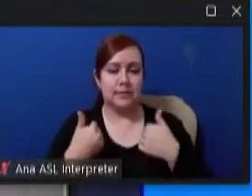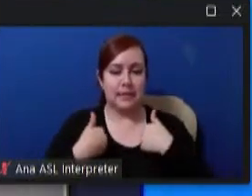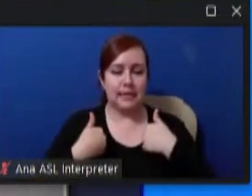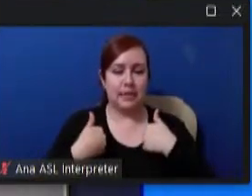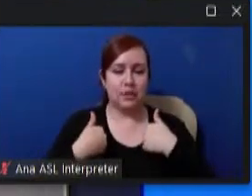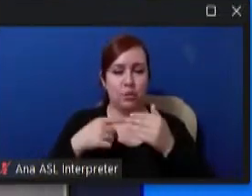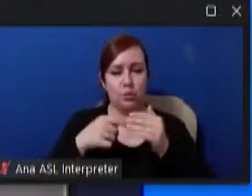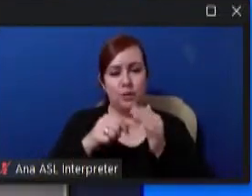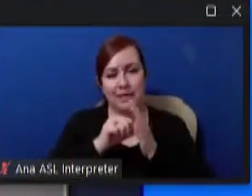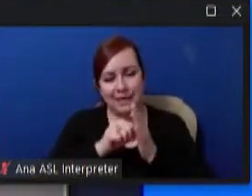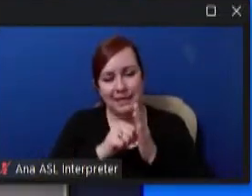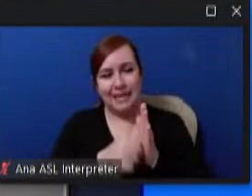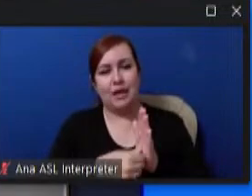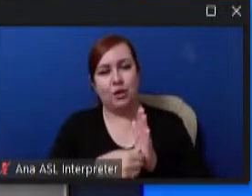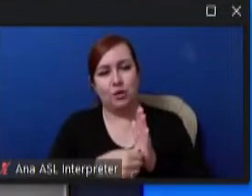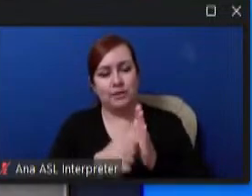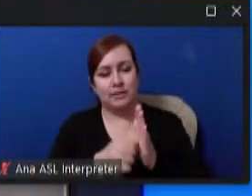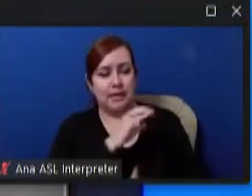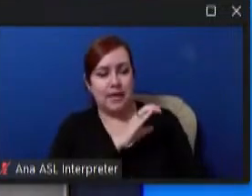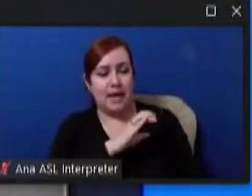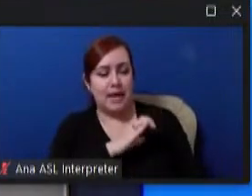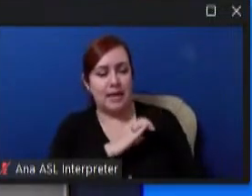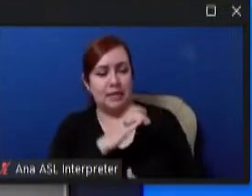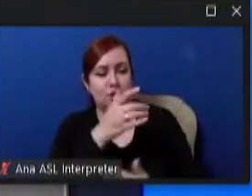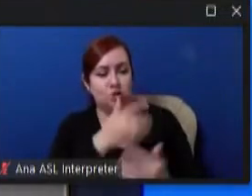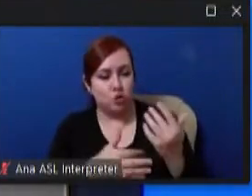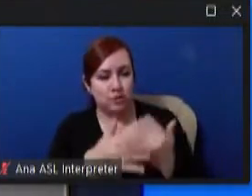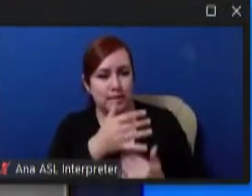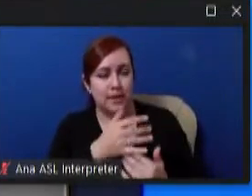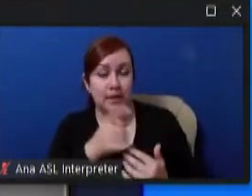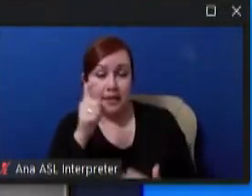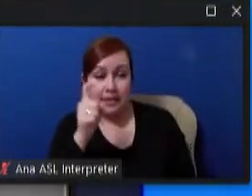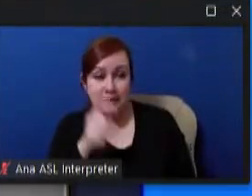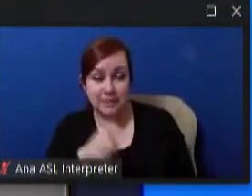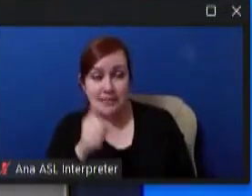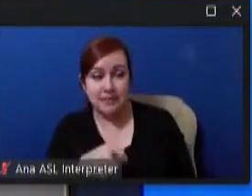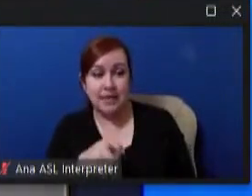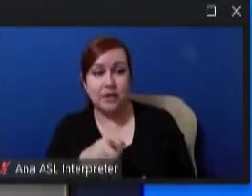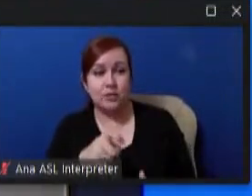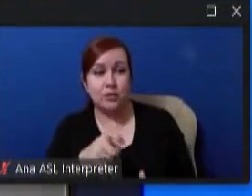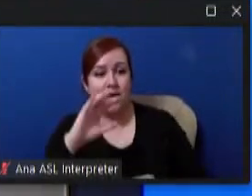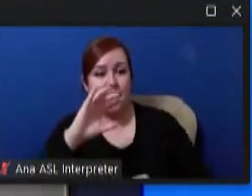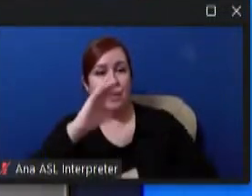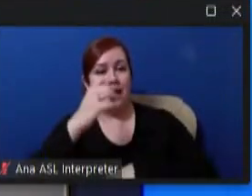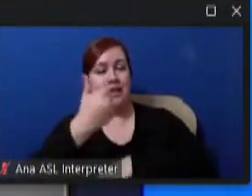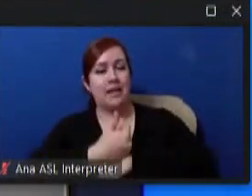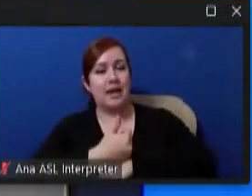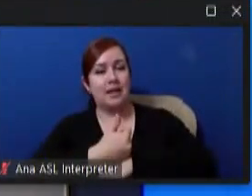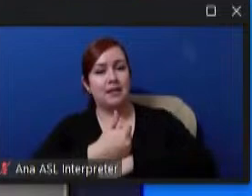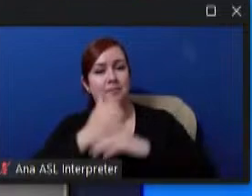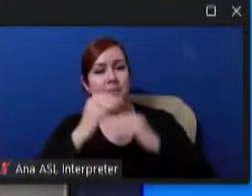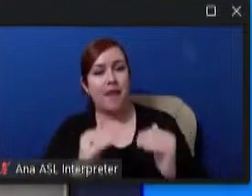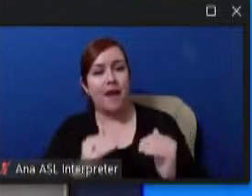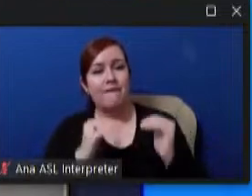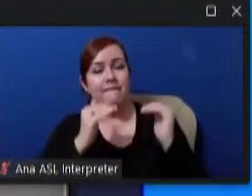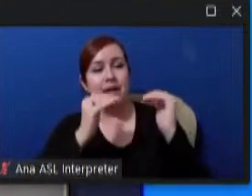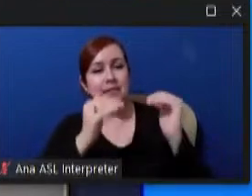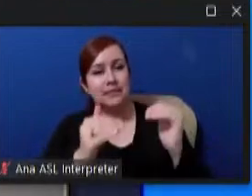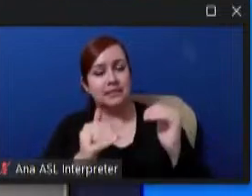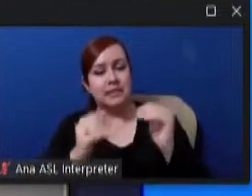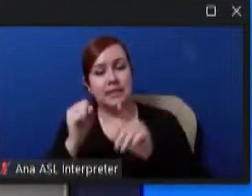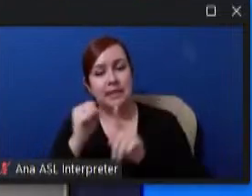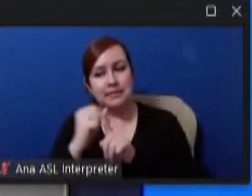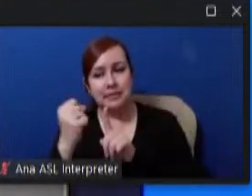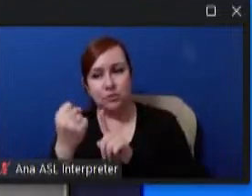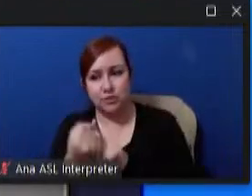to guarantee rights with indicators that note progress